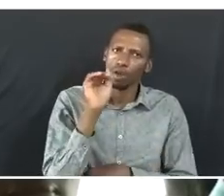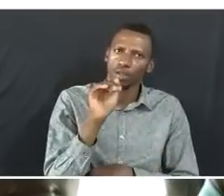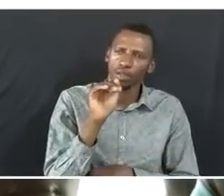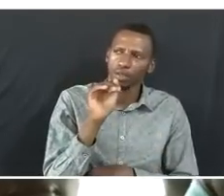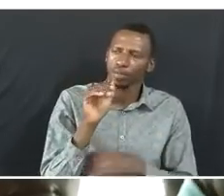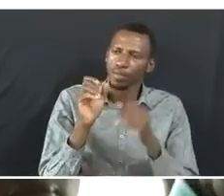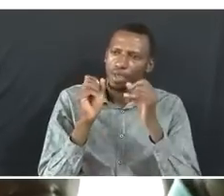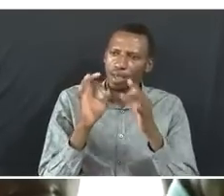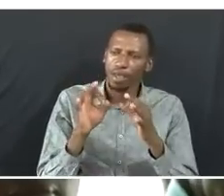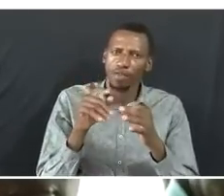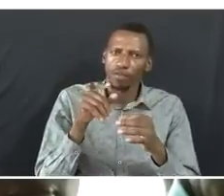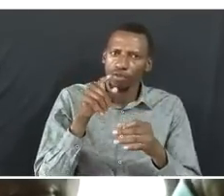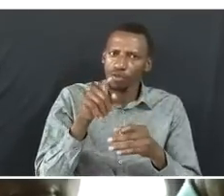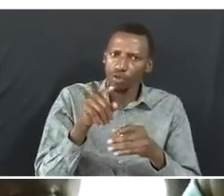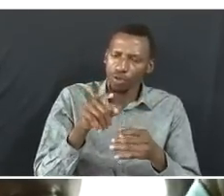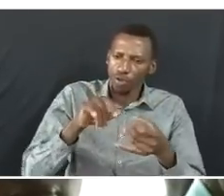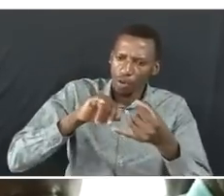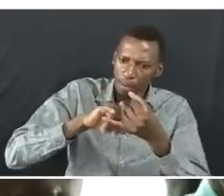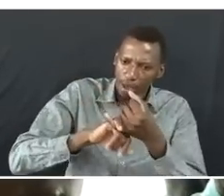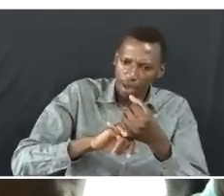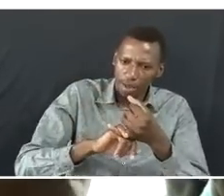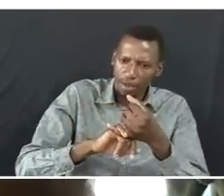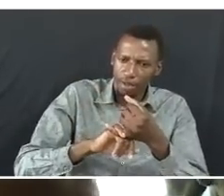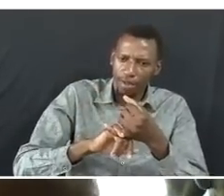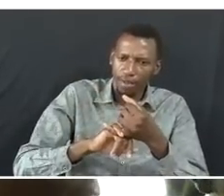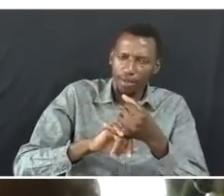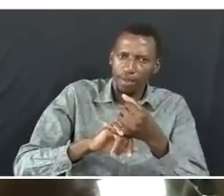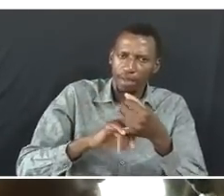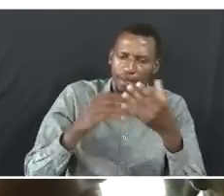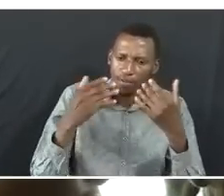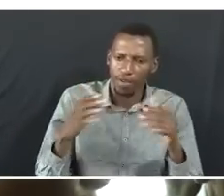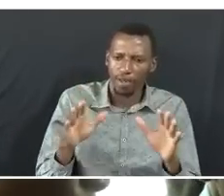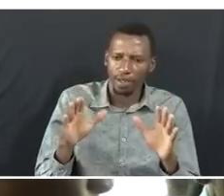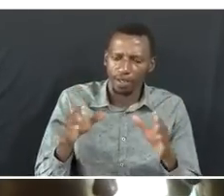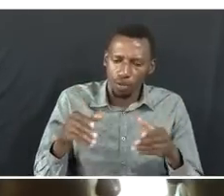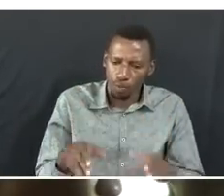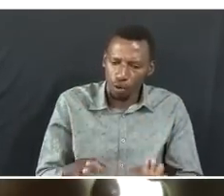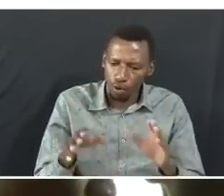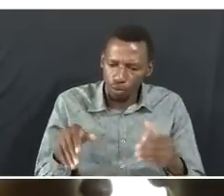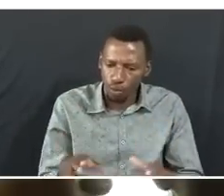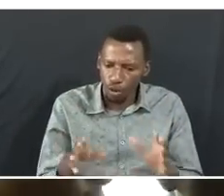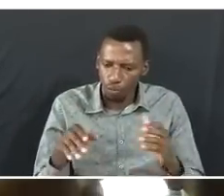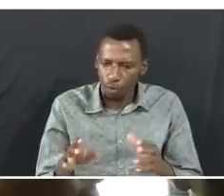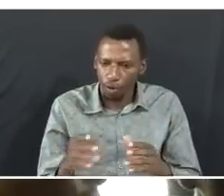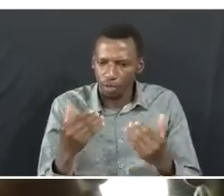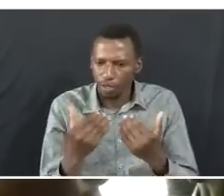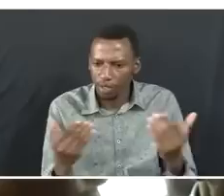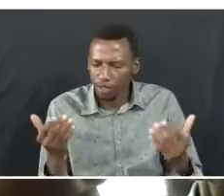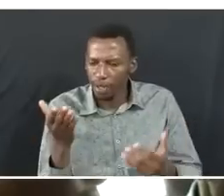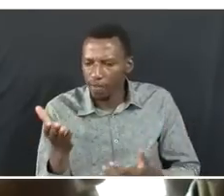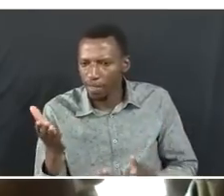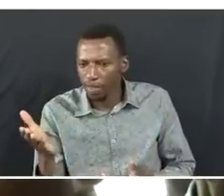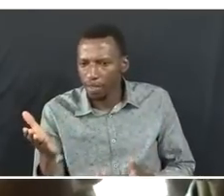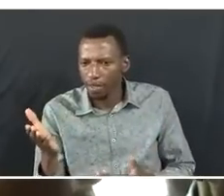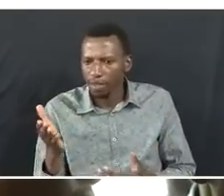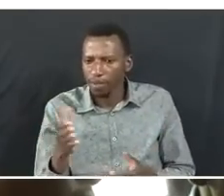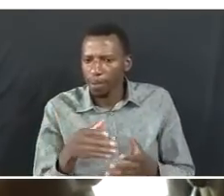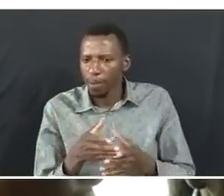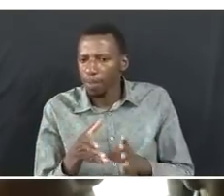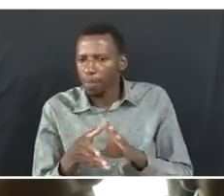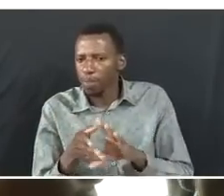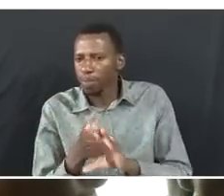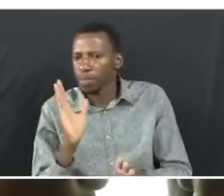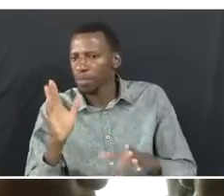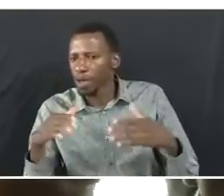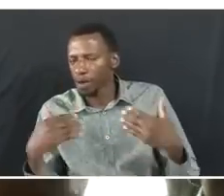married, shall they walk away with the children that they have in those marriages? As young people, we have